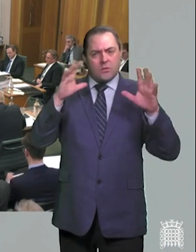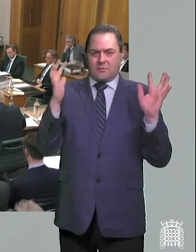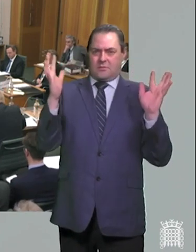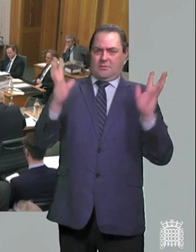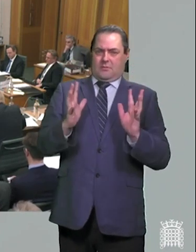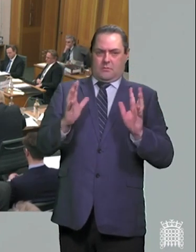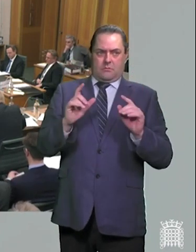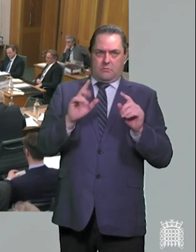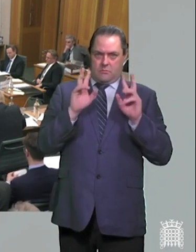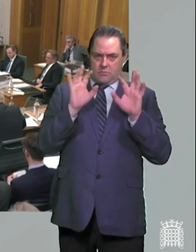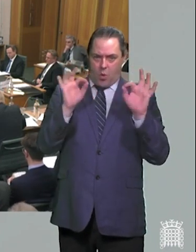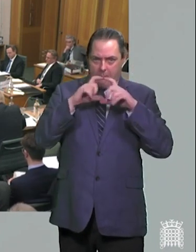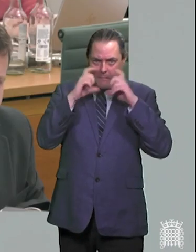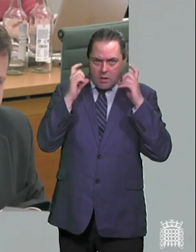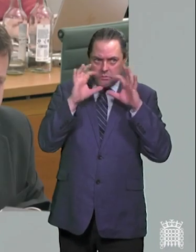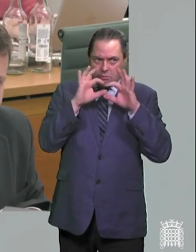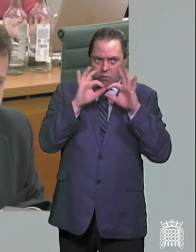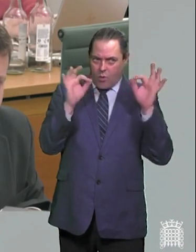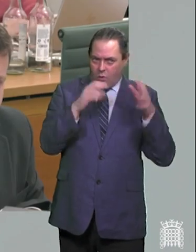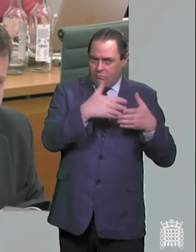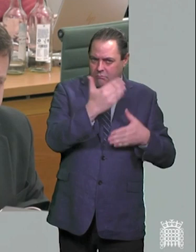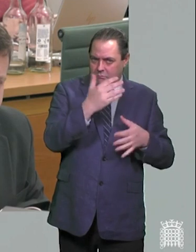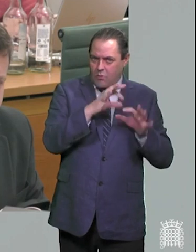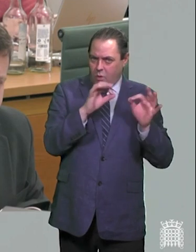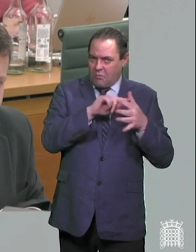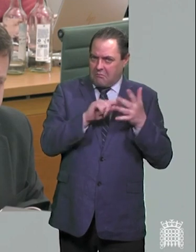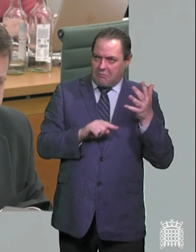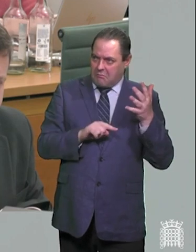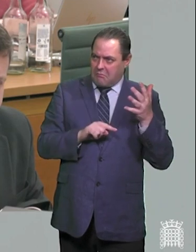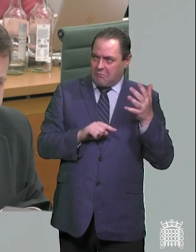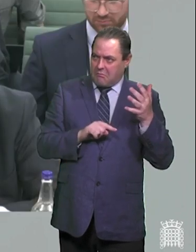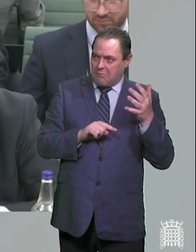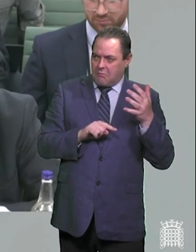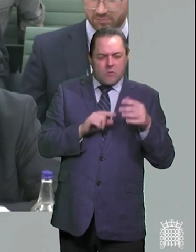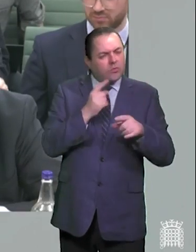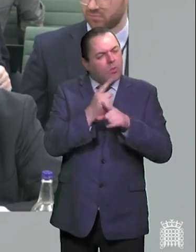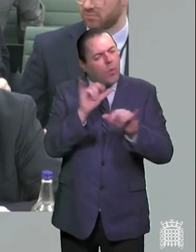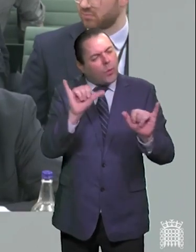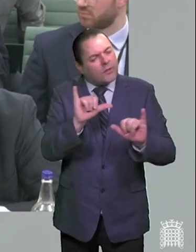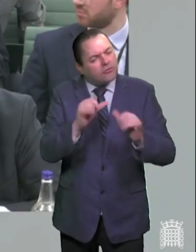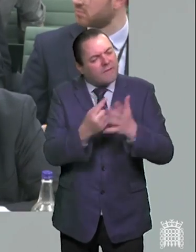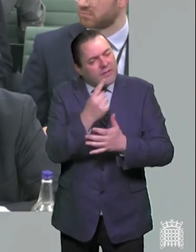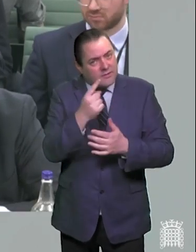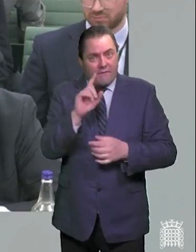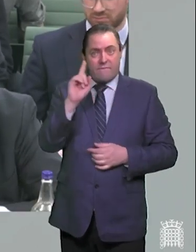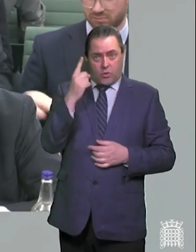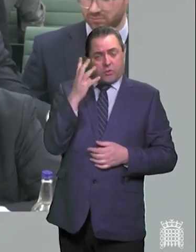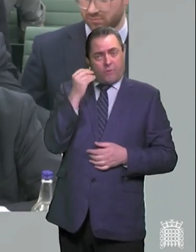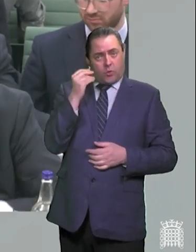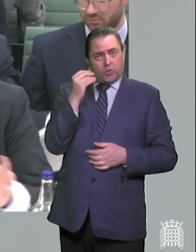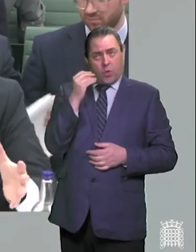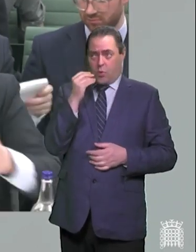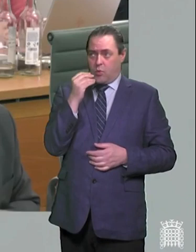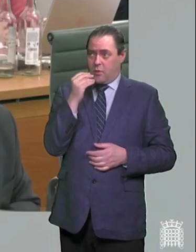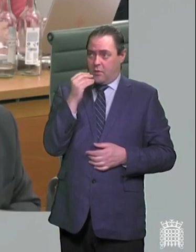those mitigations seem to be evident. Yes, because so which event are you talking about, Mr. Carter? So the first photographs that we saw.